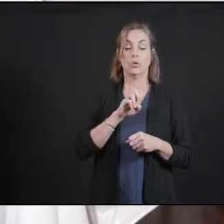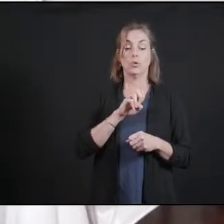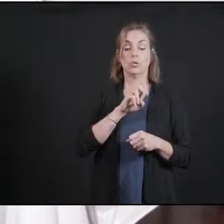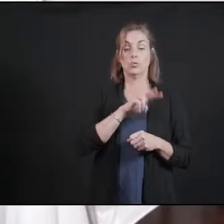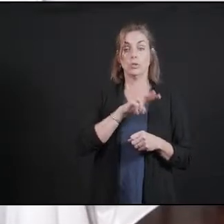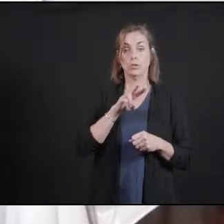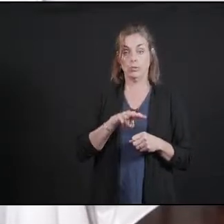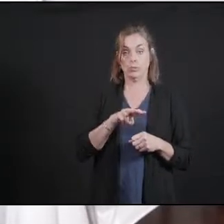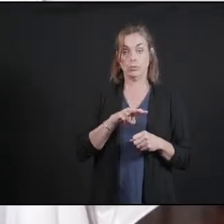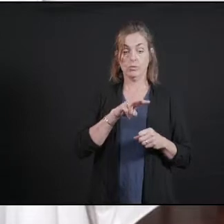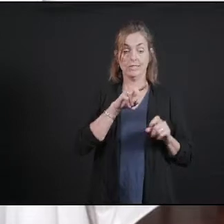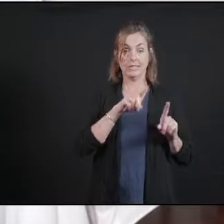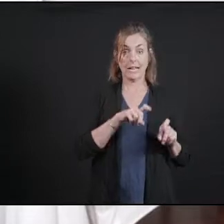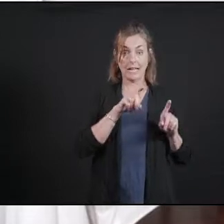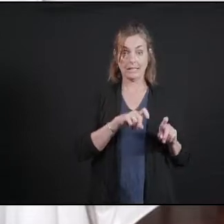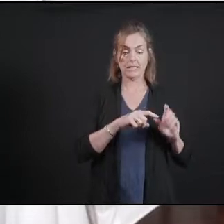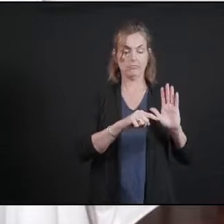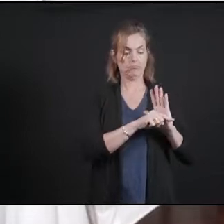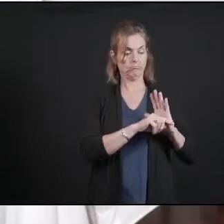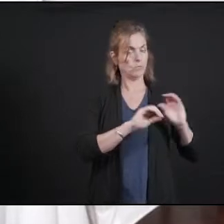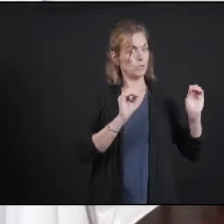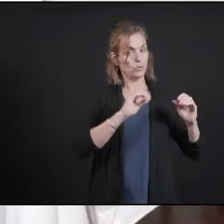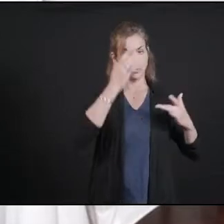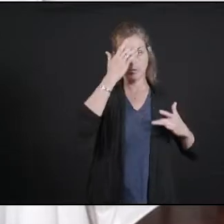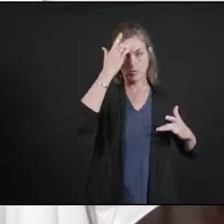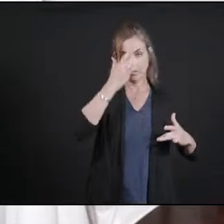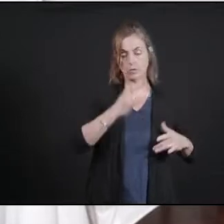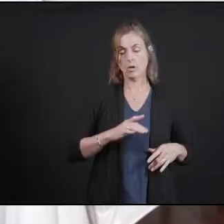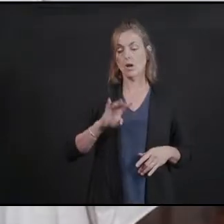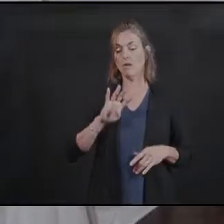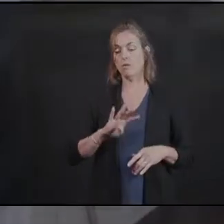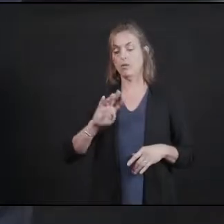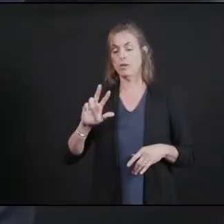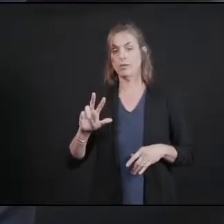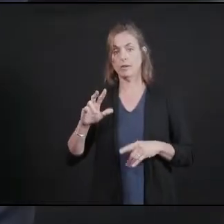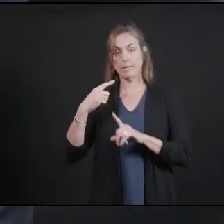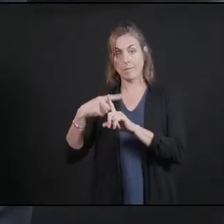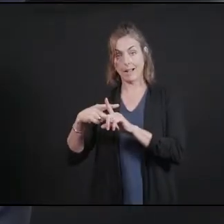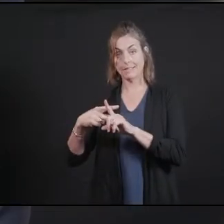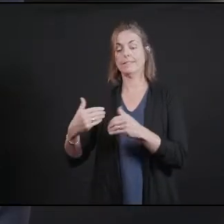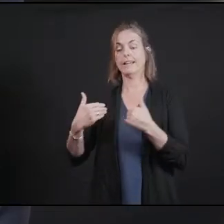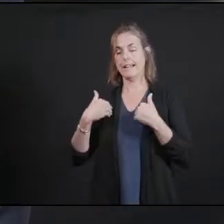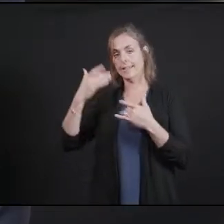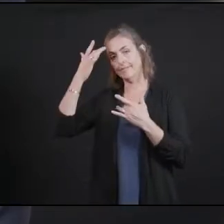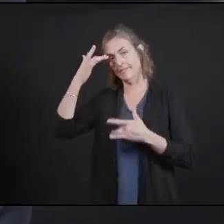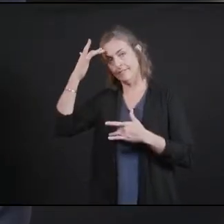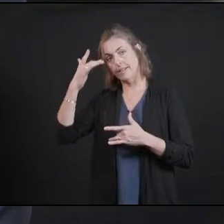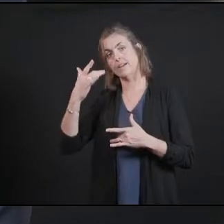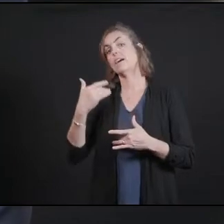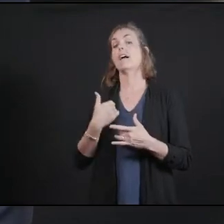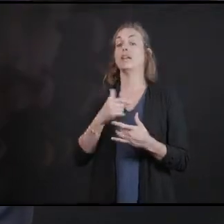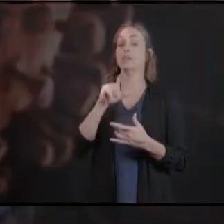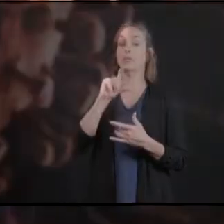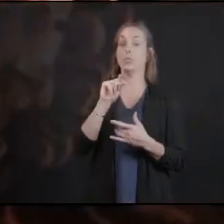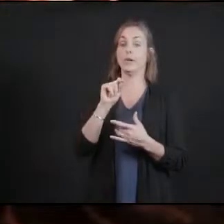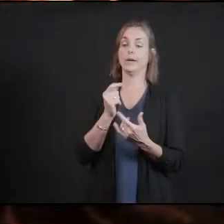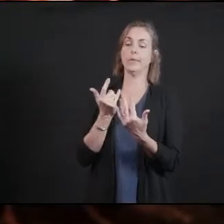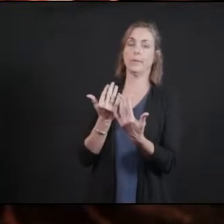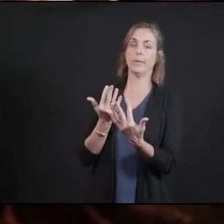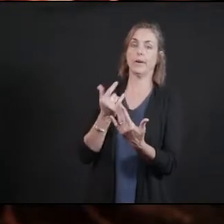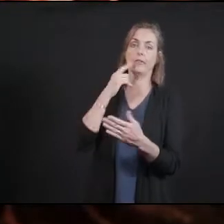222 of those tests came back negative, 43 positive, and we have 20 that are currently awaiting